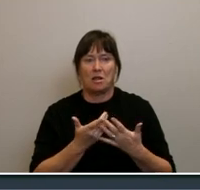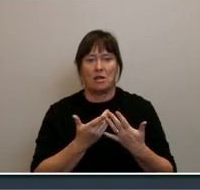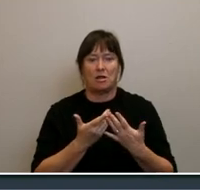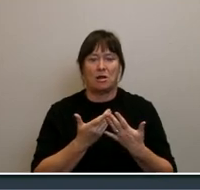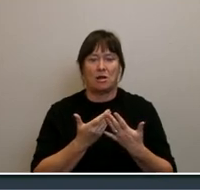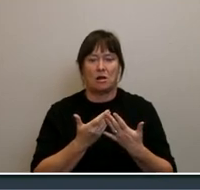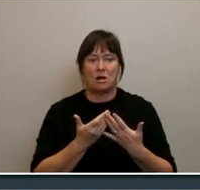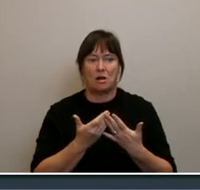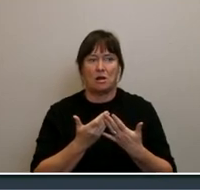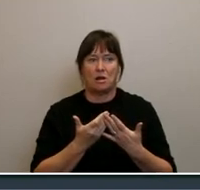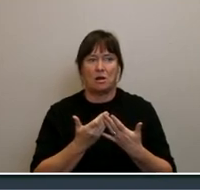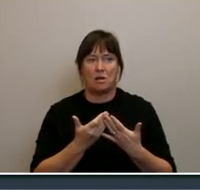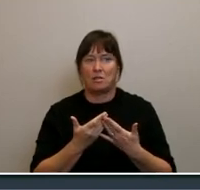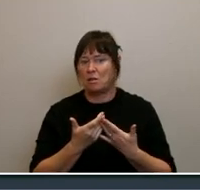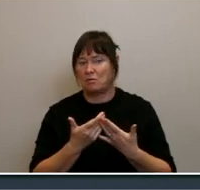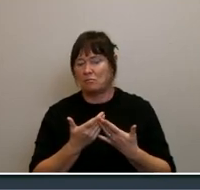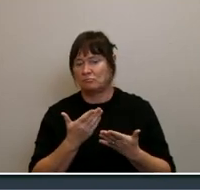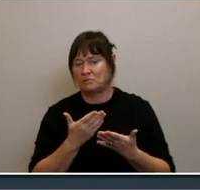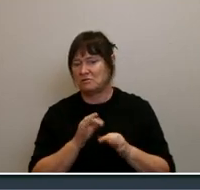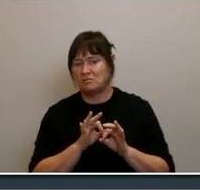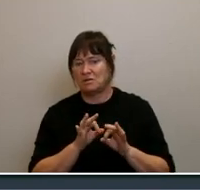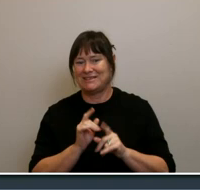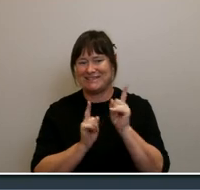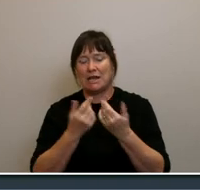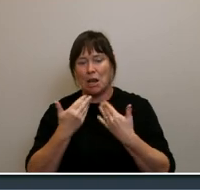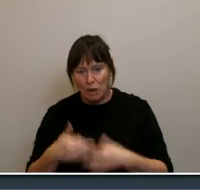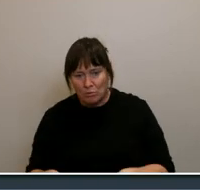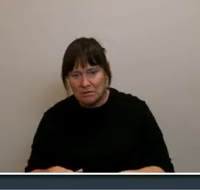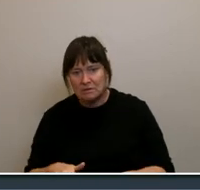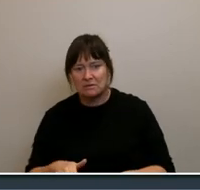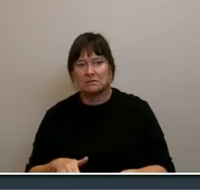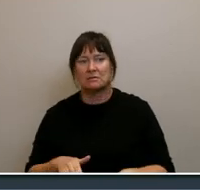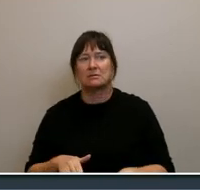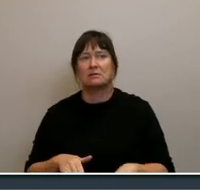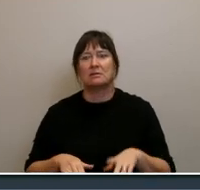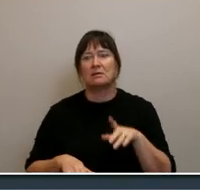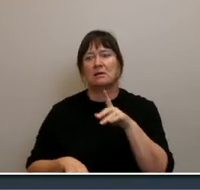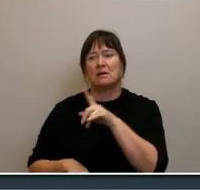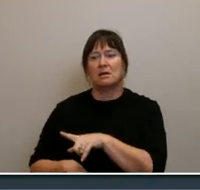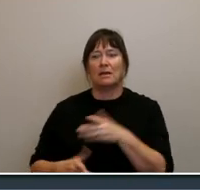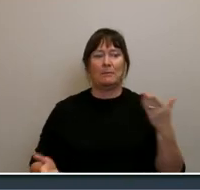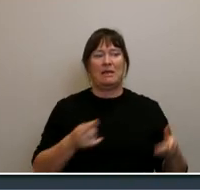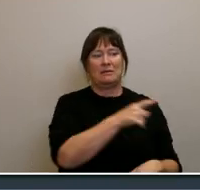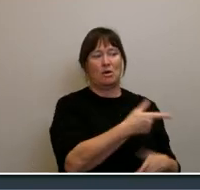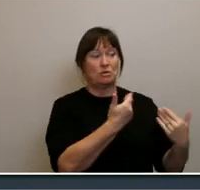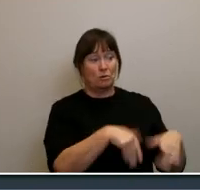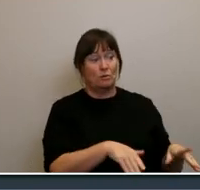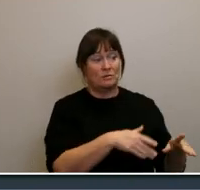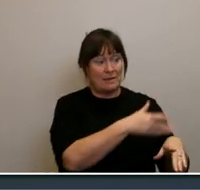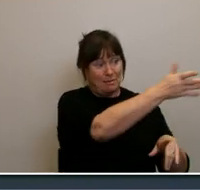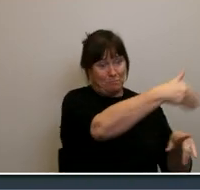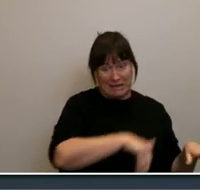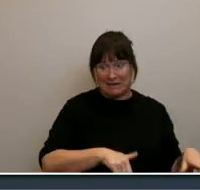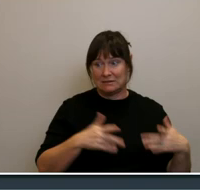would not explain that further because I couldn't see the gains for the city. Thank you. Thank you very